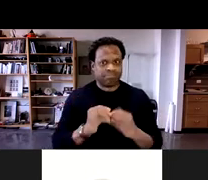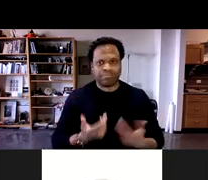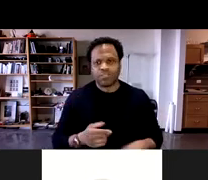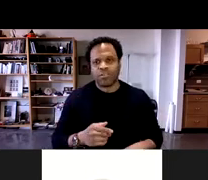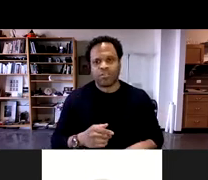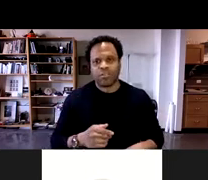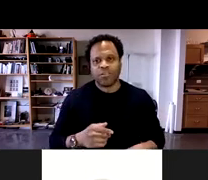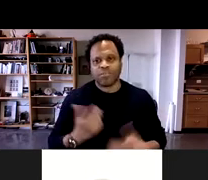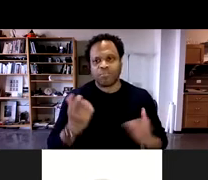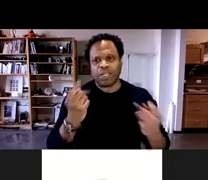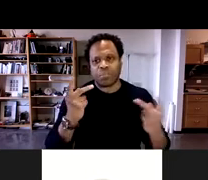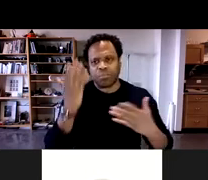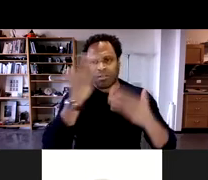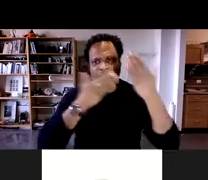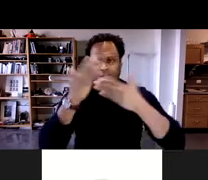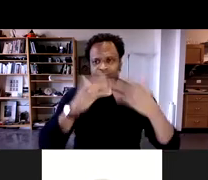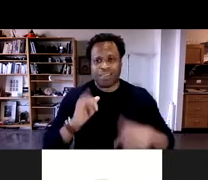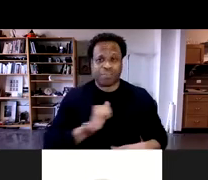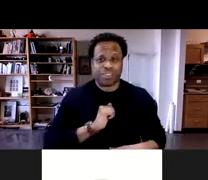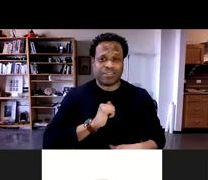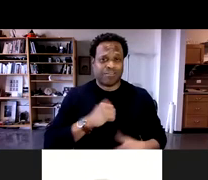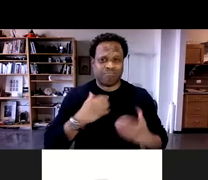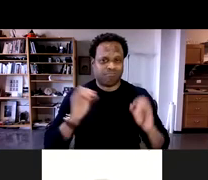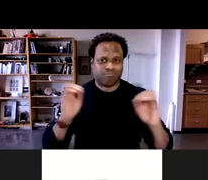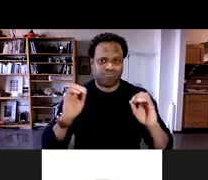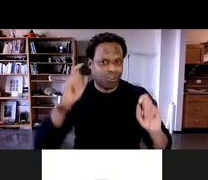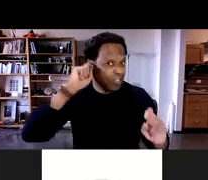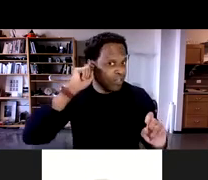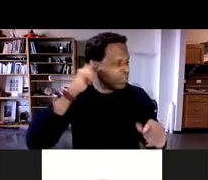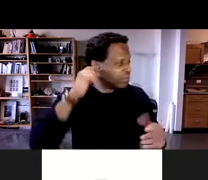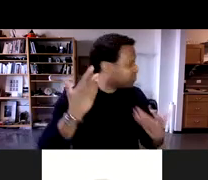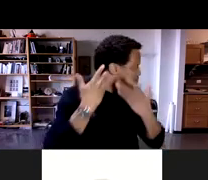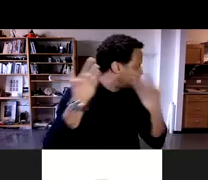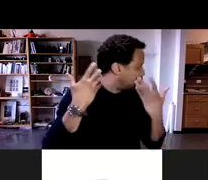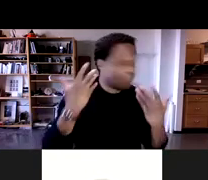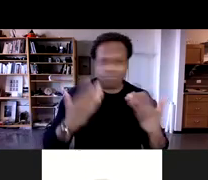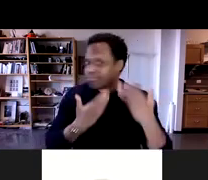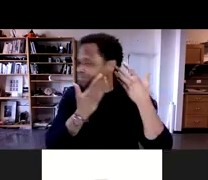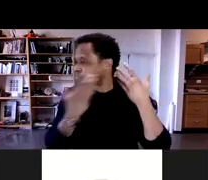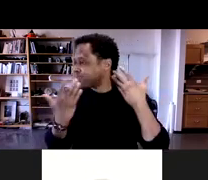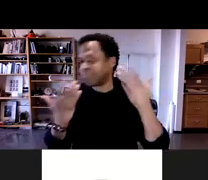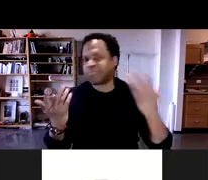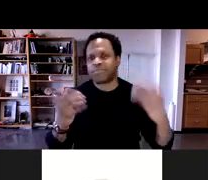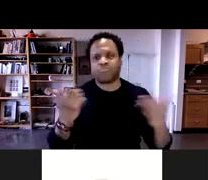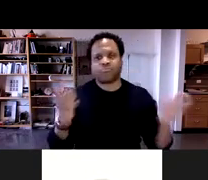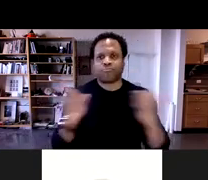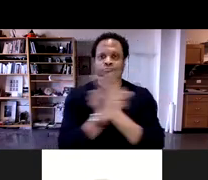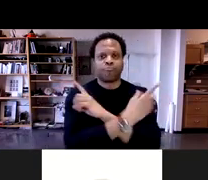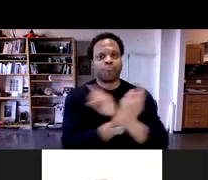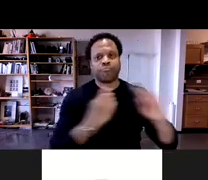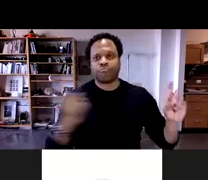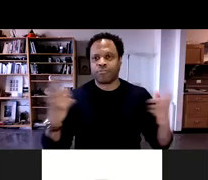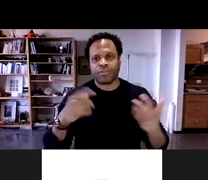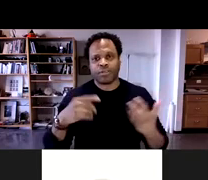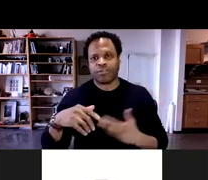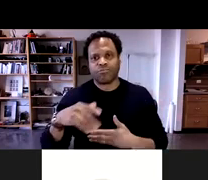So deaf and hard of hearing people, many people don't realize, like myself, I don't have a hearing aid. I don't